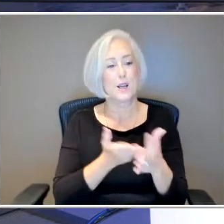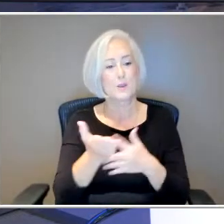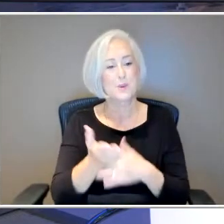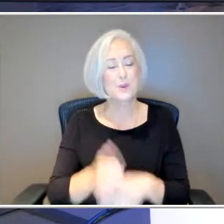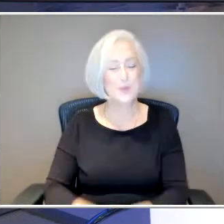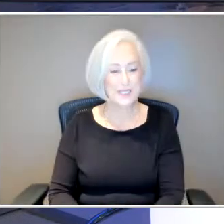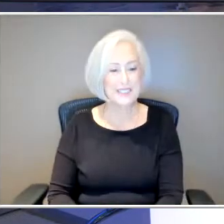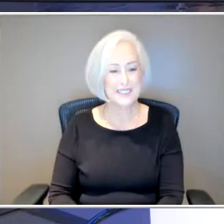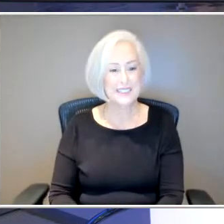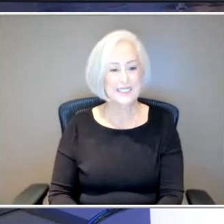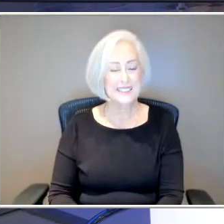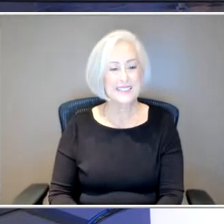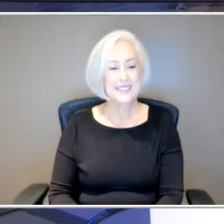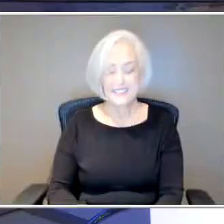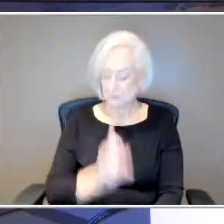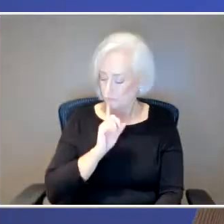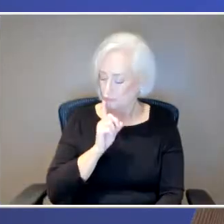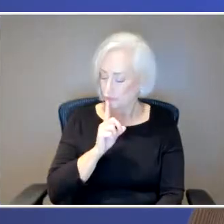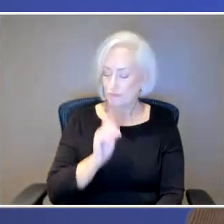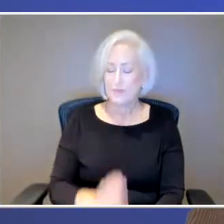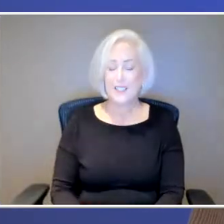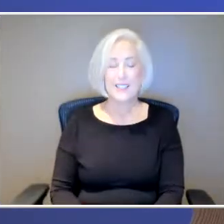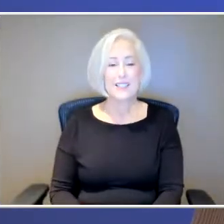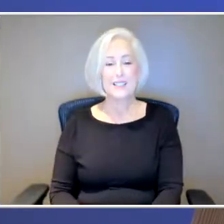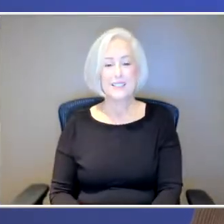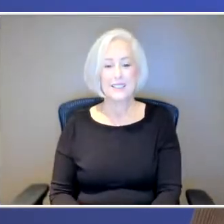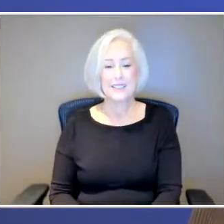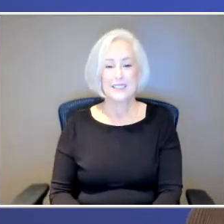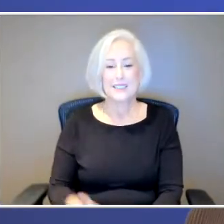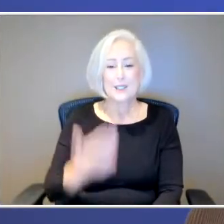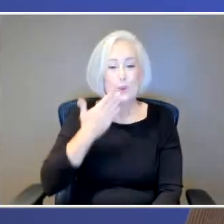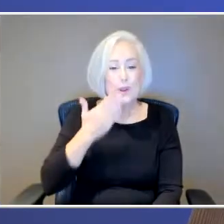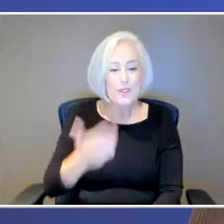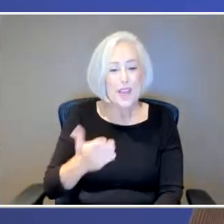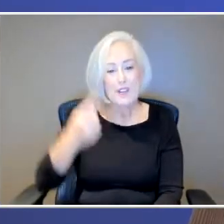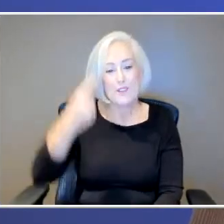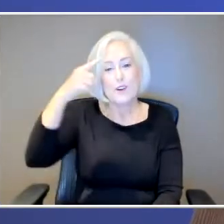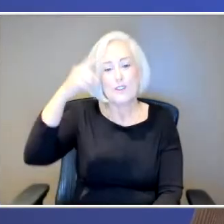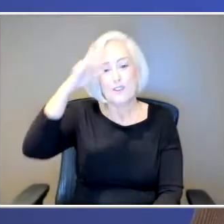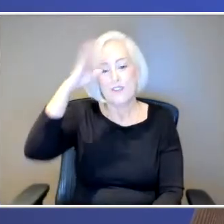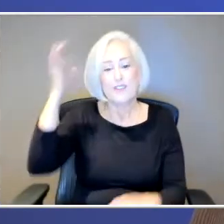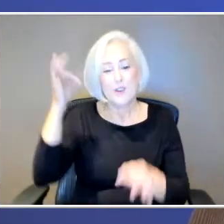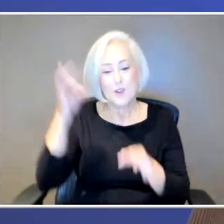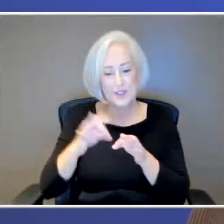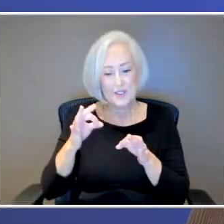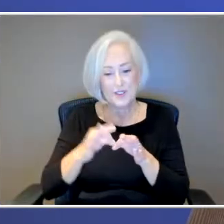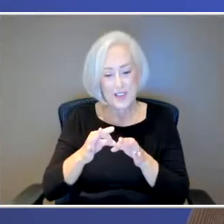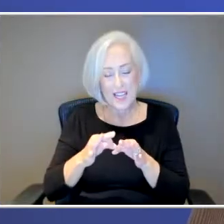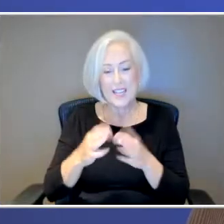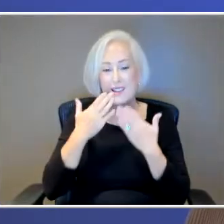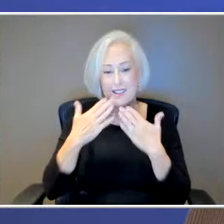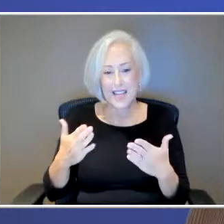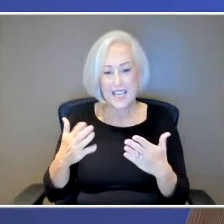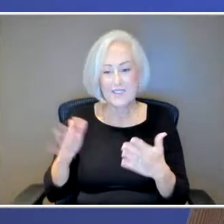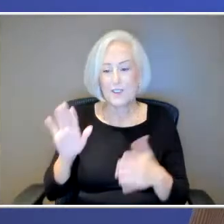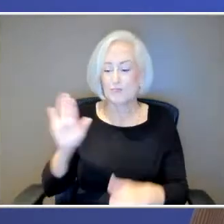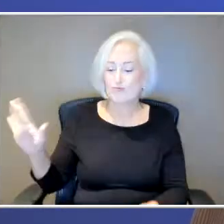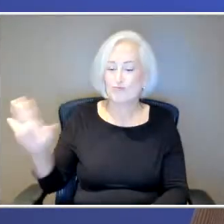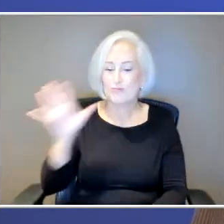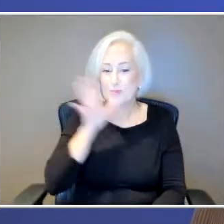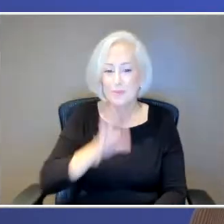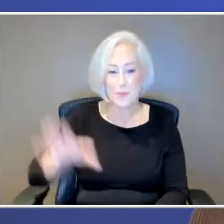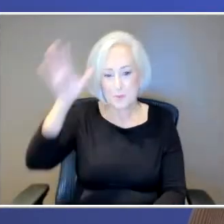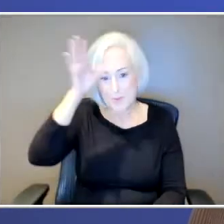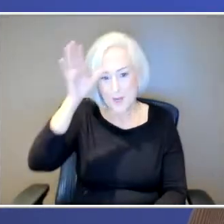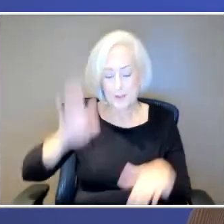beautiful absolutely. necklace on. We're just so thankful for our faith. Thankful to our parents for bringing us up